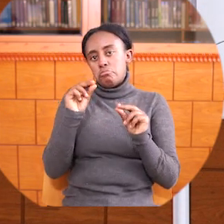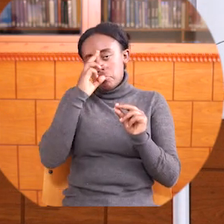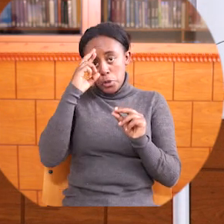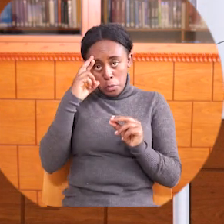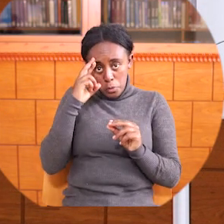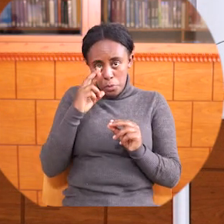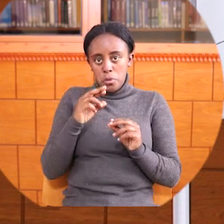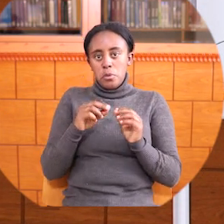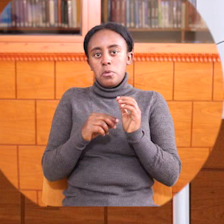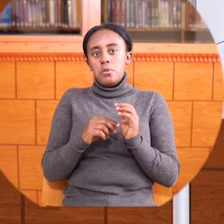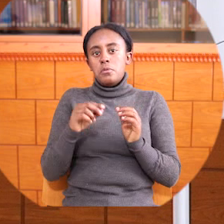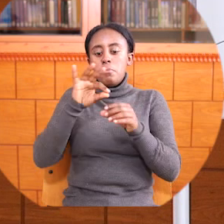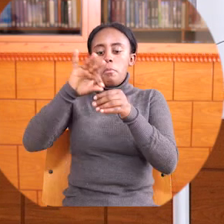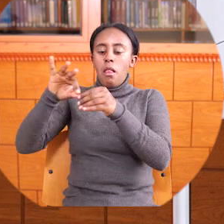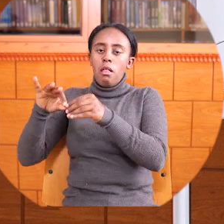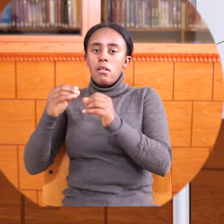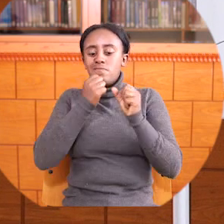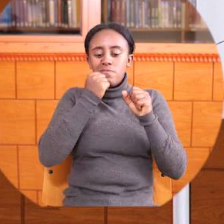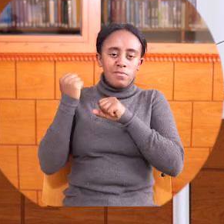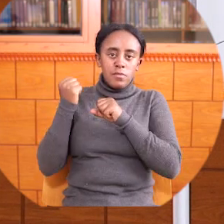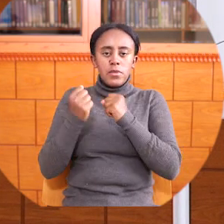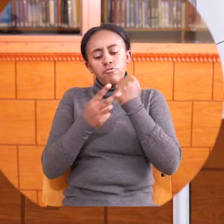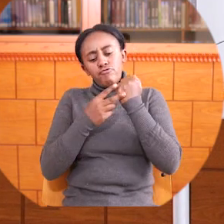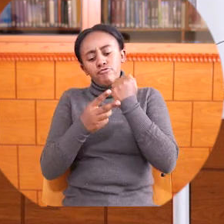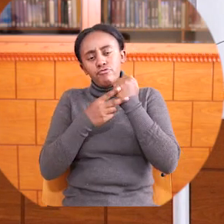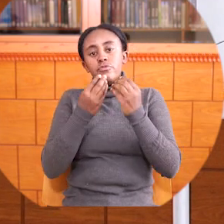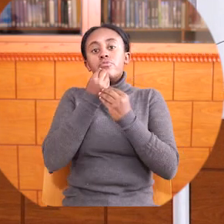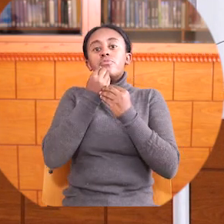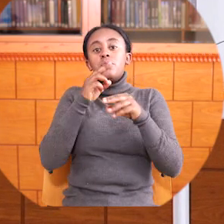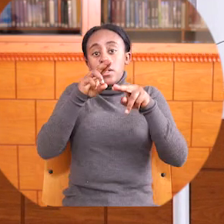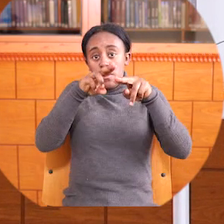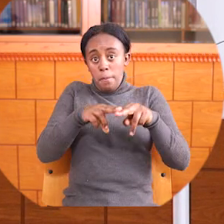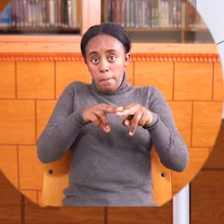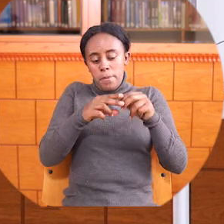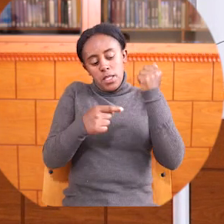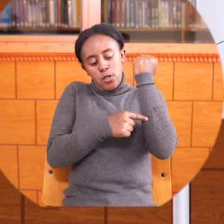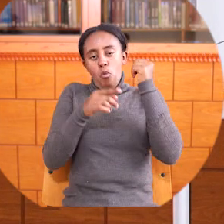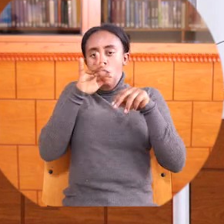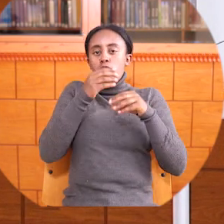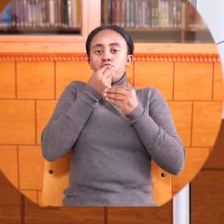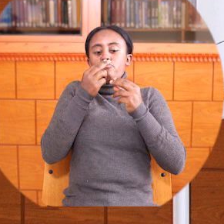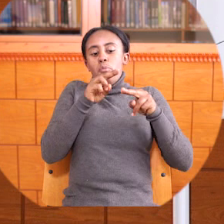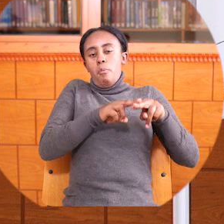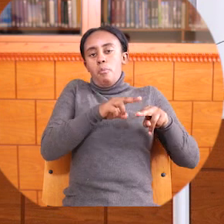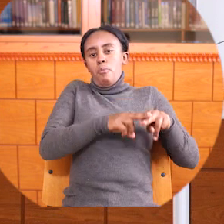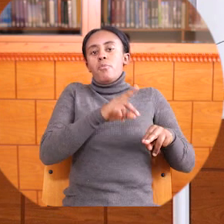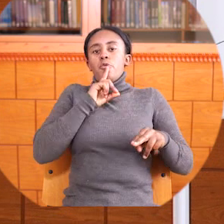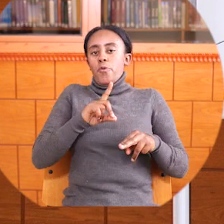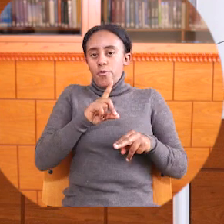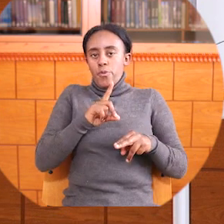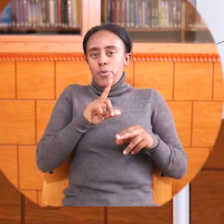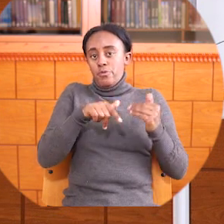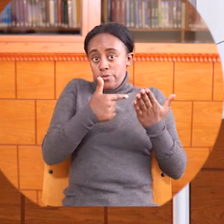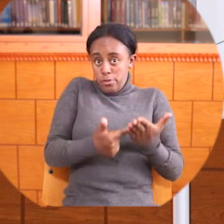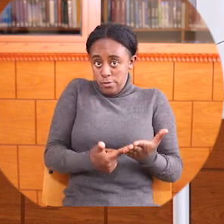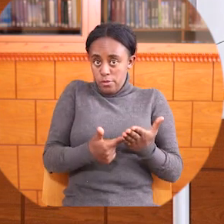plant like sugarcane are storing their food in their stem. The reason why we eat the stem